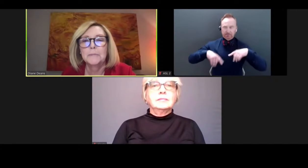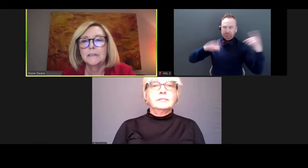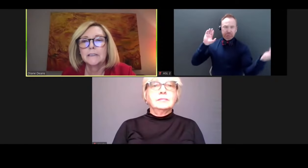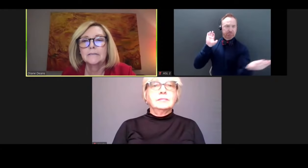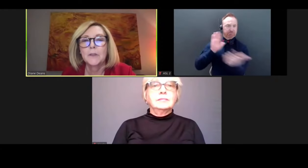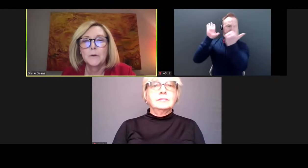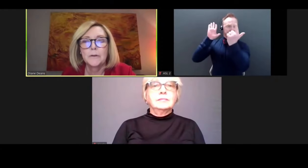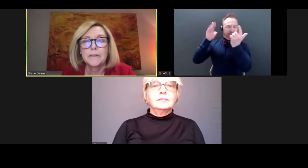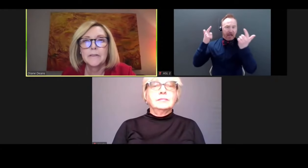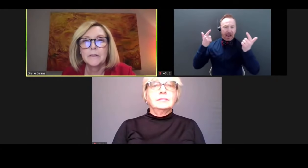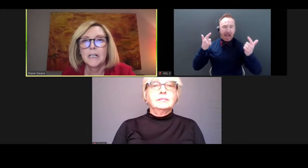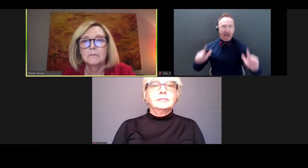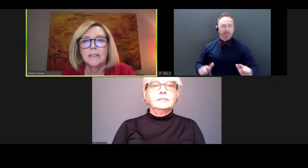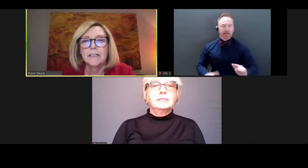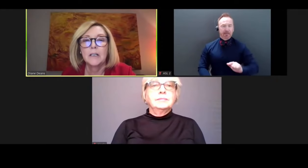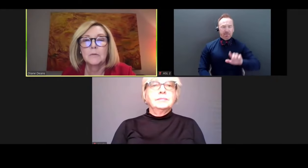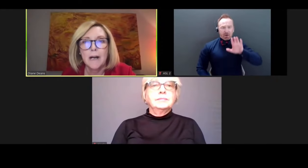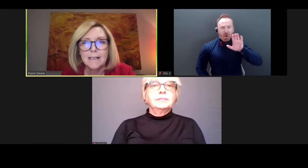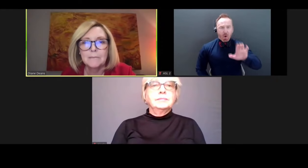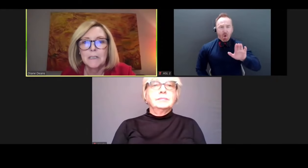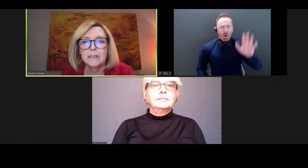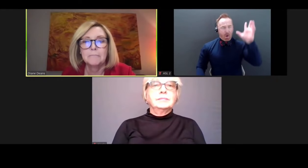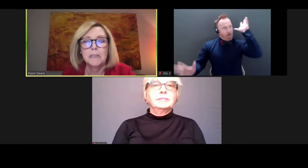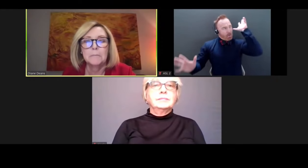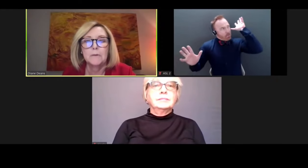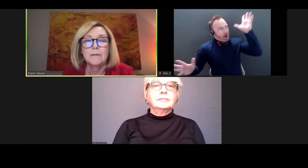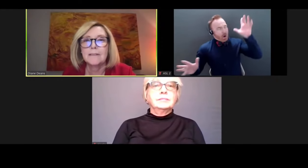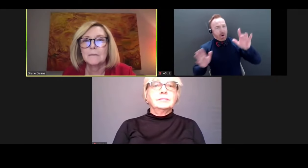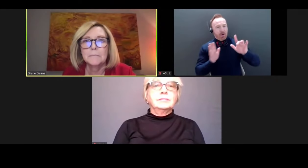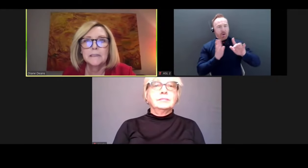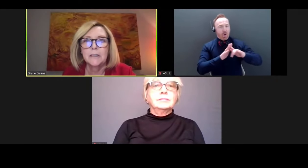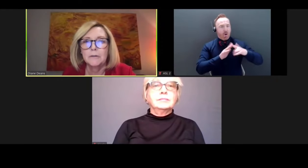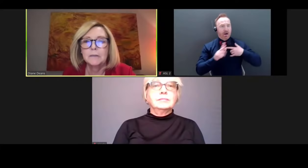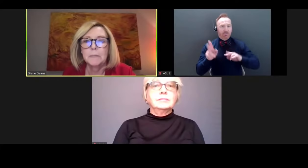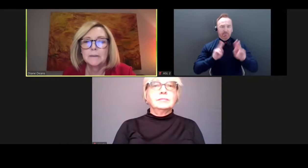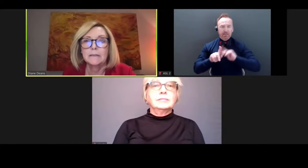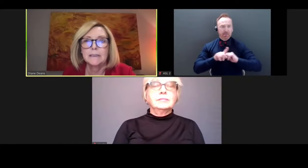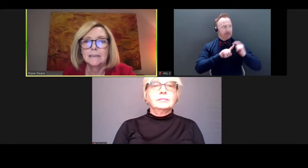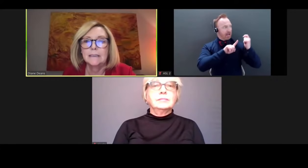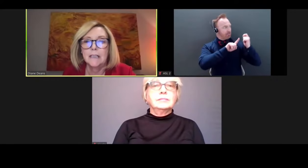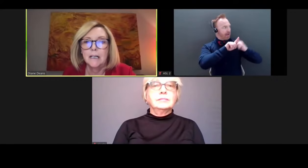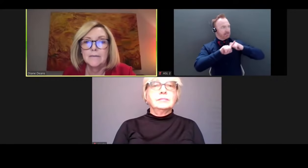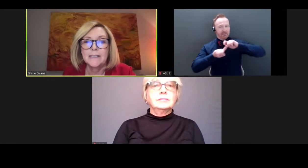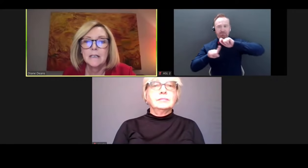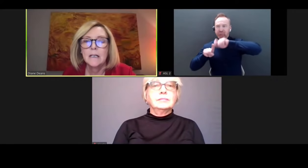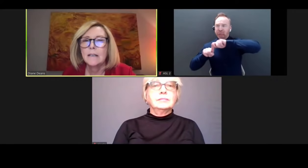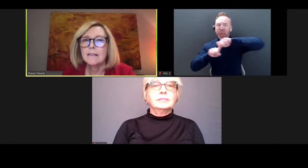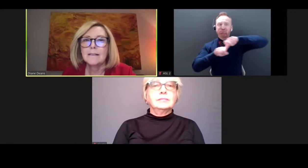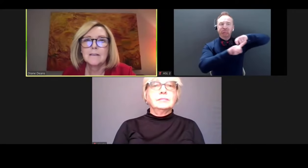constant blaring of horns to outright harassment of people simply going about their daily